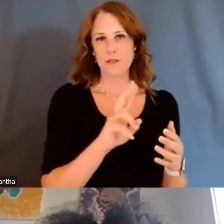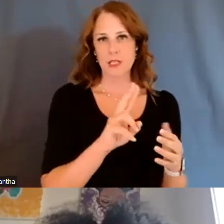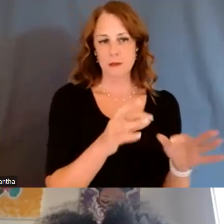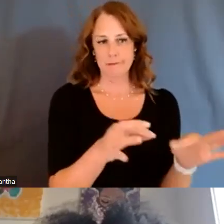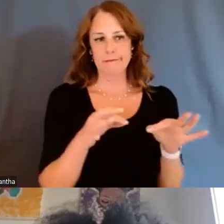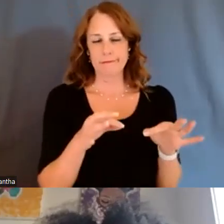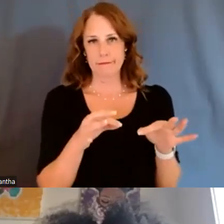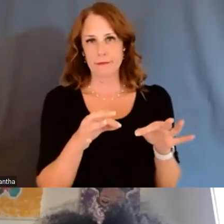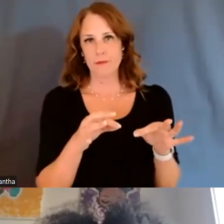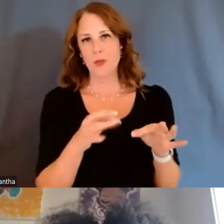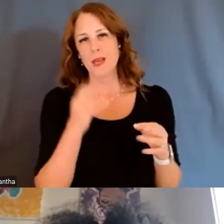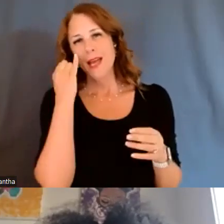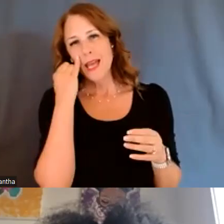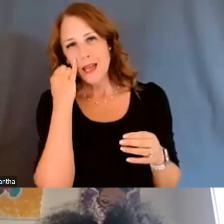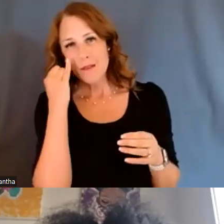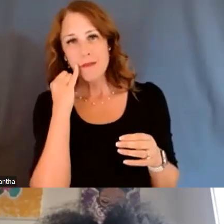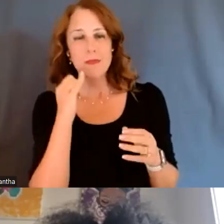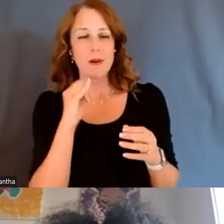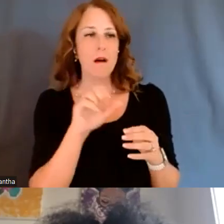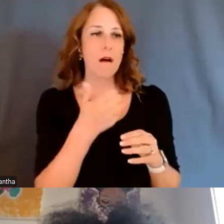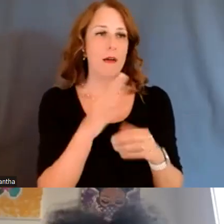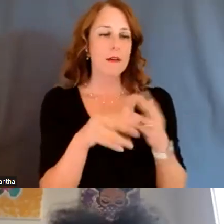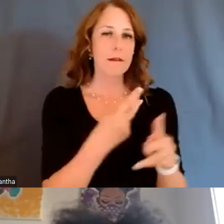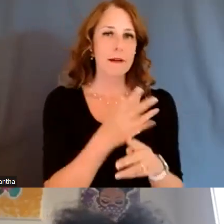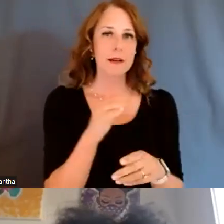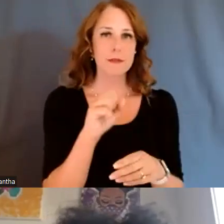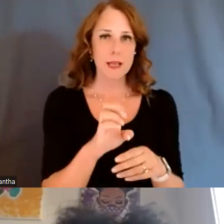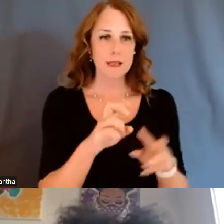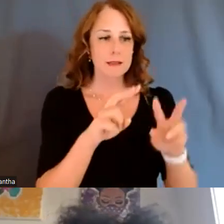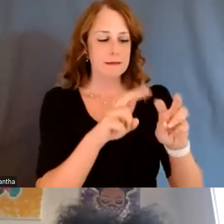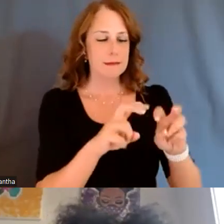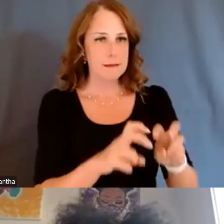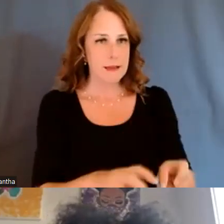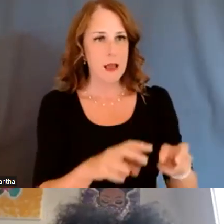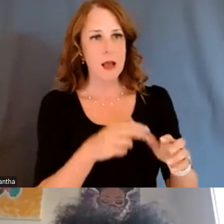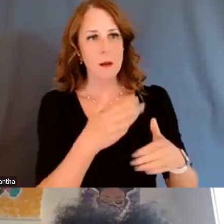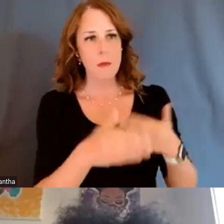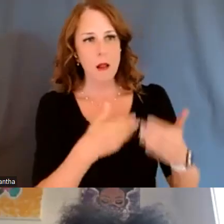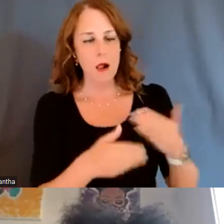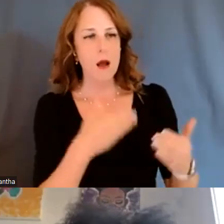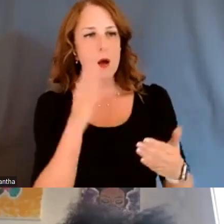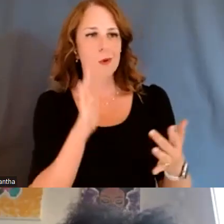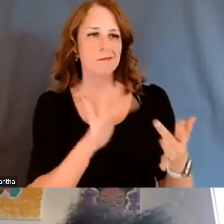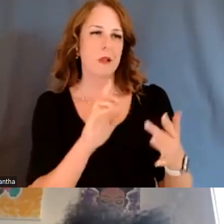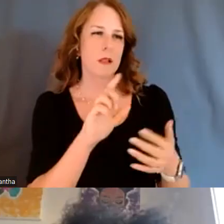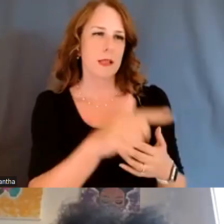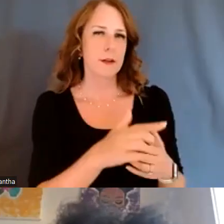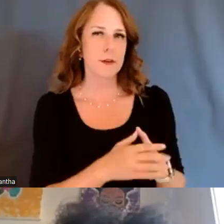case where there was an exam and then there was going to be an extensive examination. But at some point, there will be a review of the case